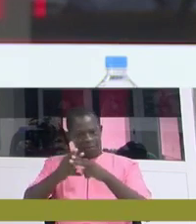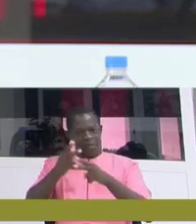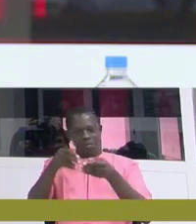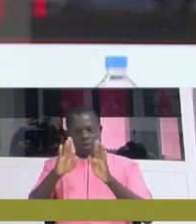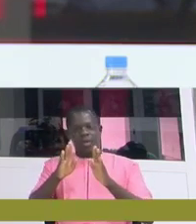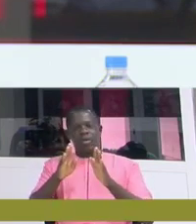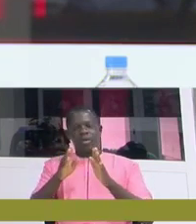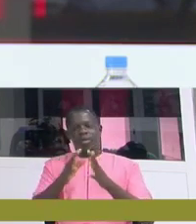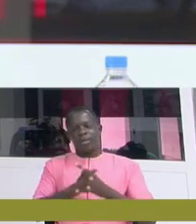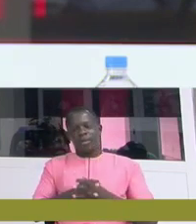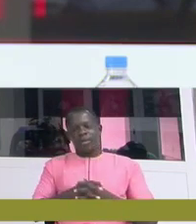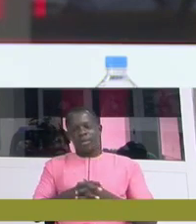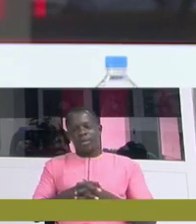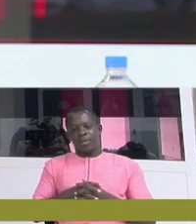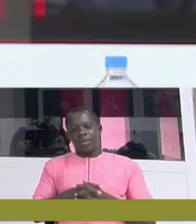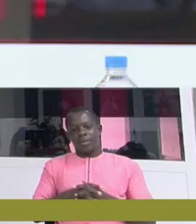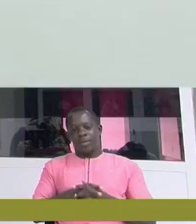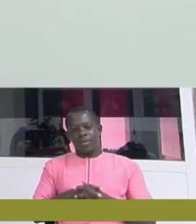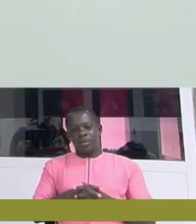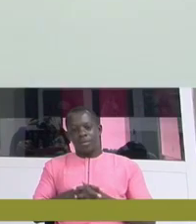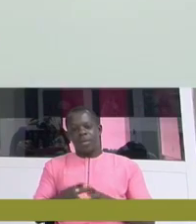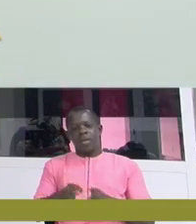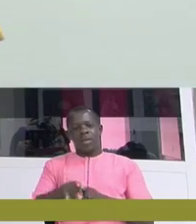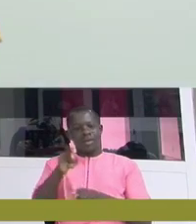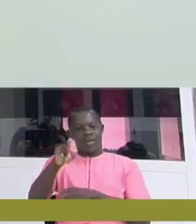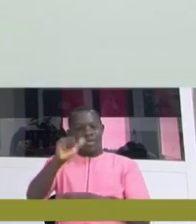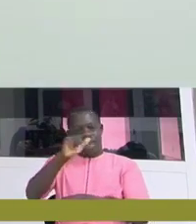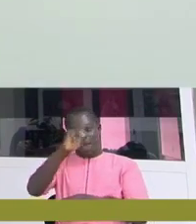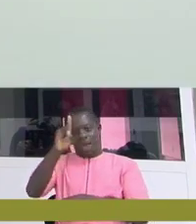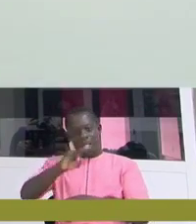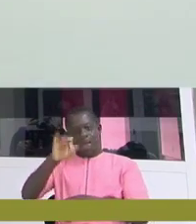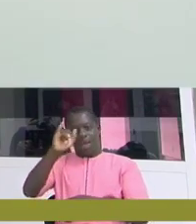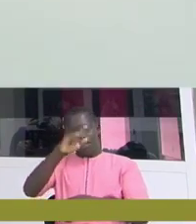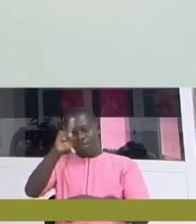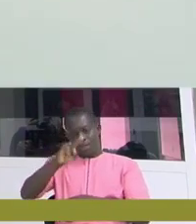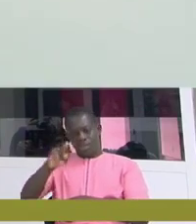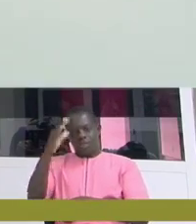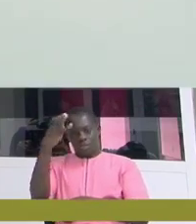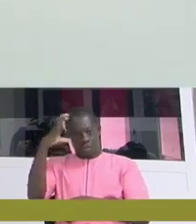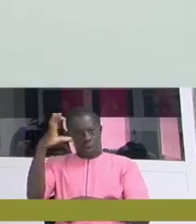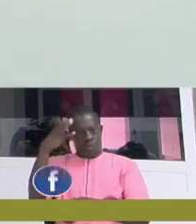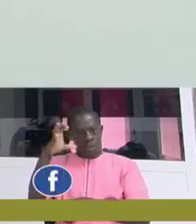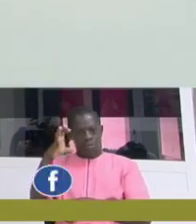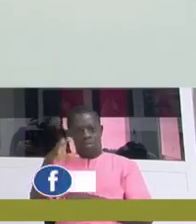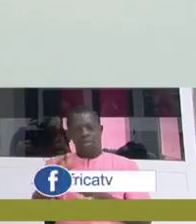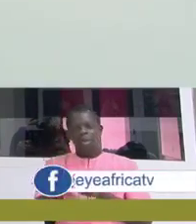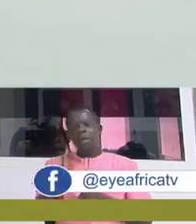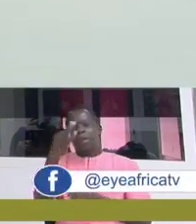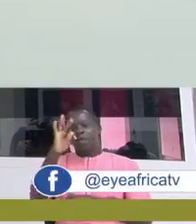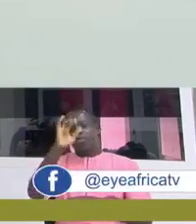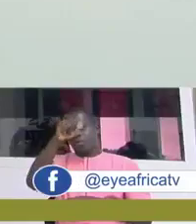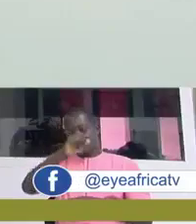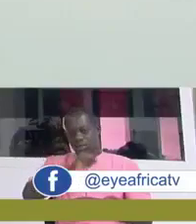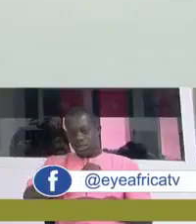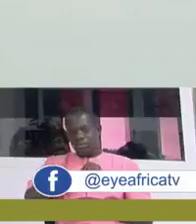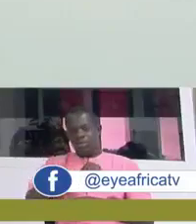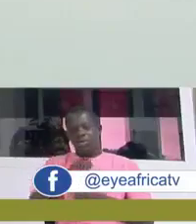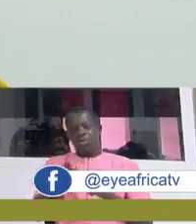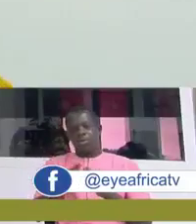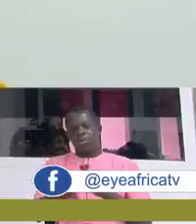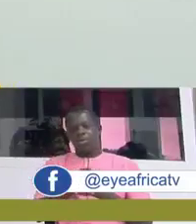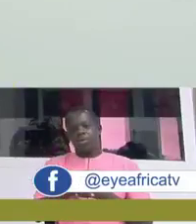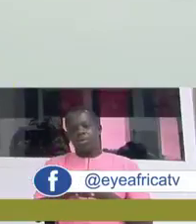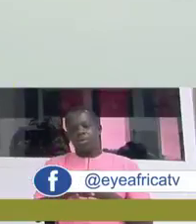Take things easy. Work with your senses. Assist la nyum problemo. Assist problem. Nyumanta hanyi samade.